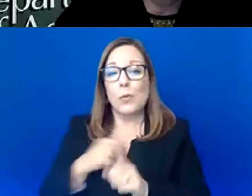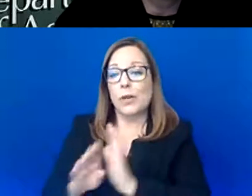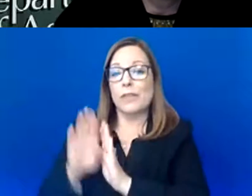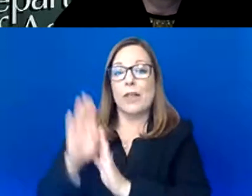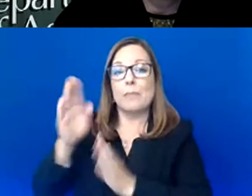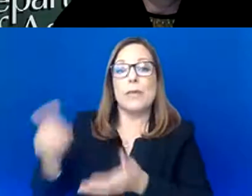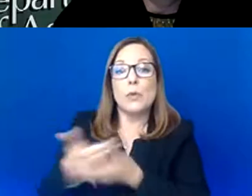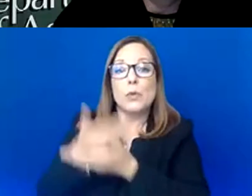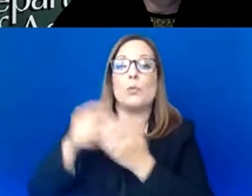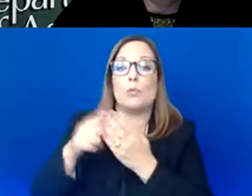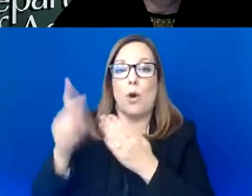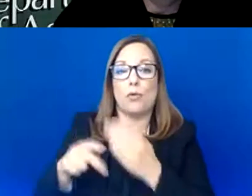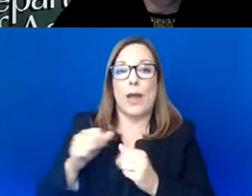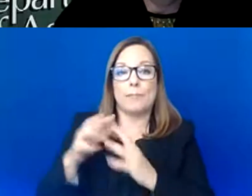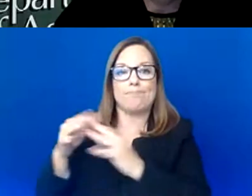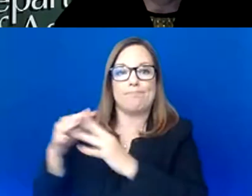please.